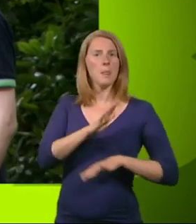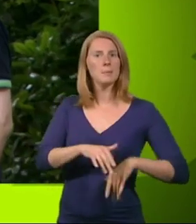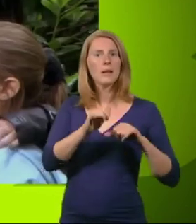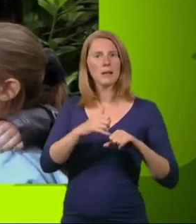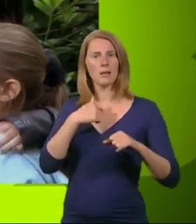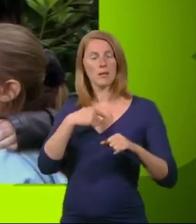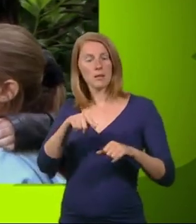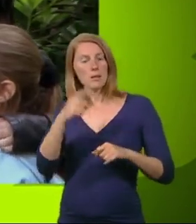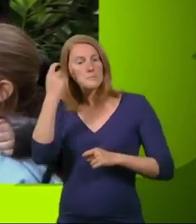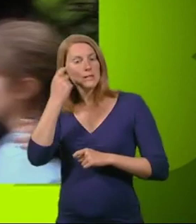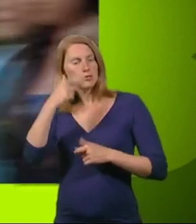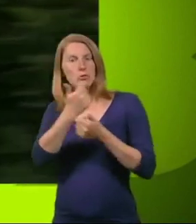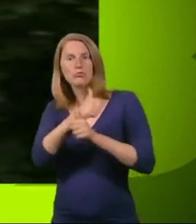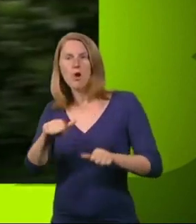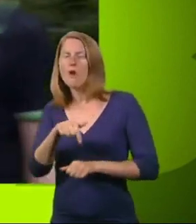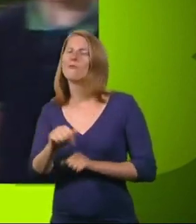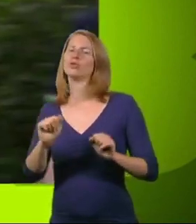the mystery yet.